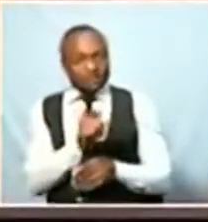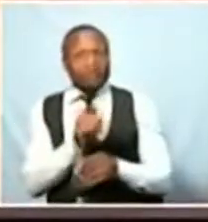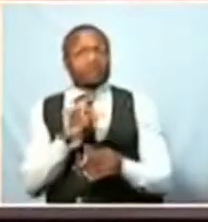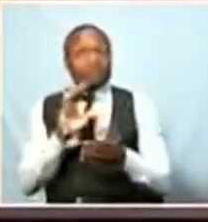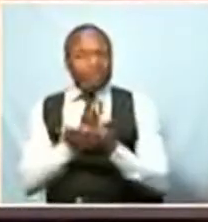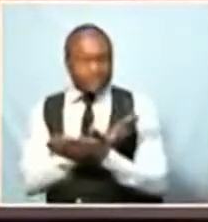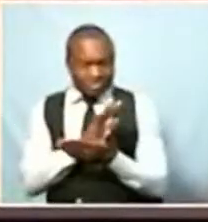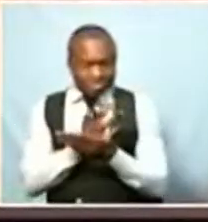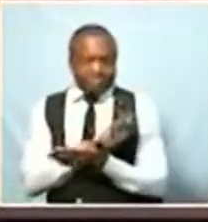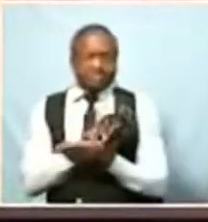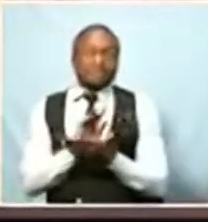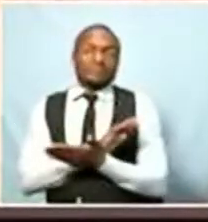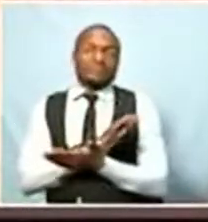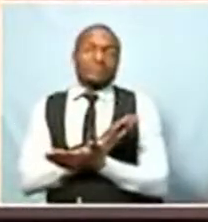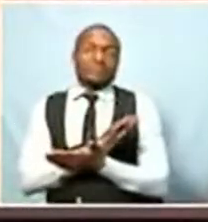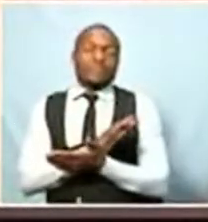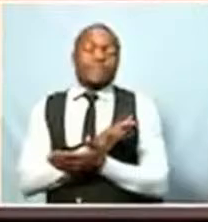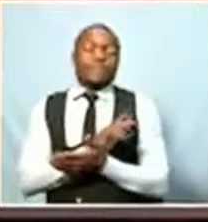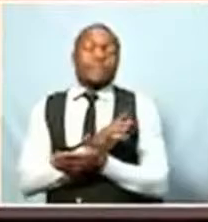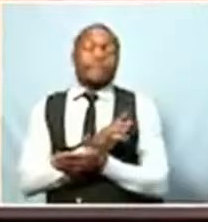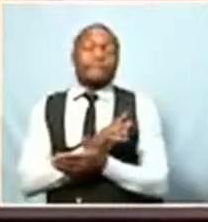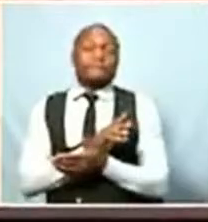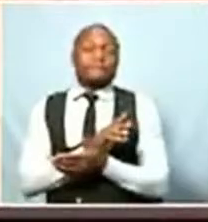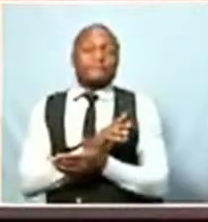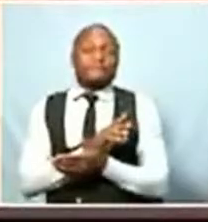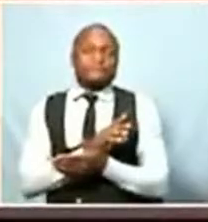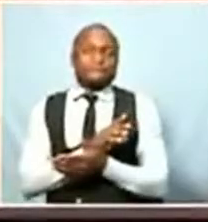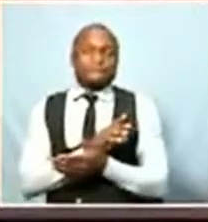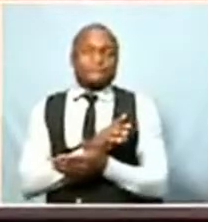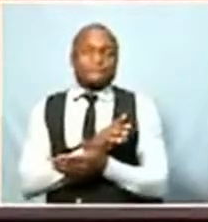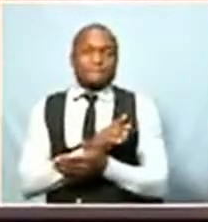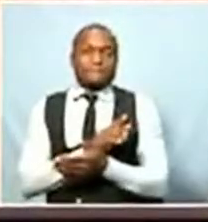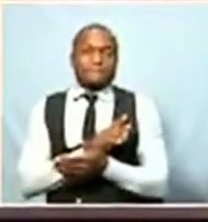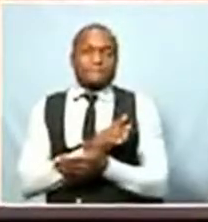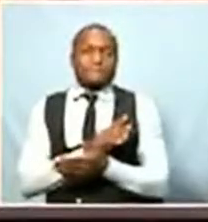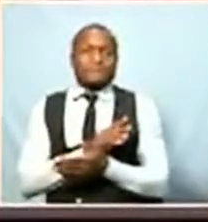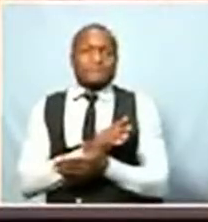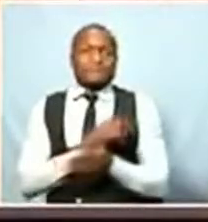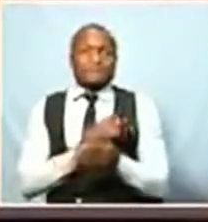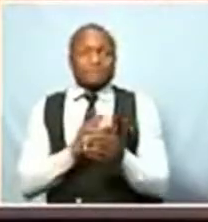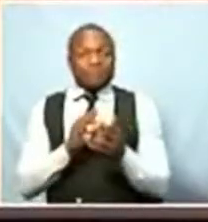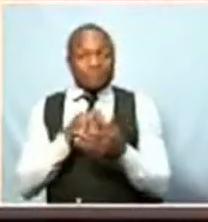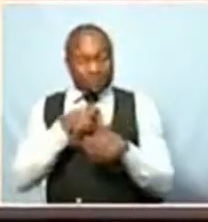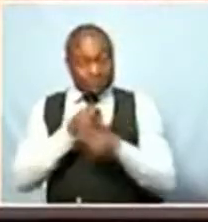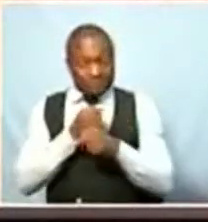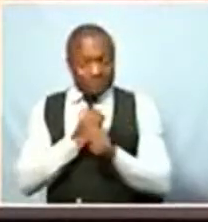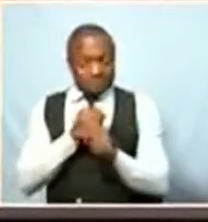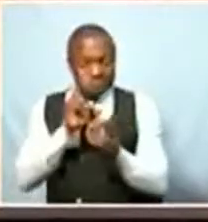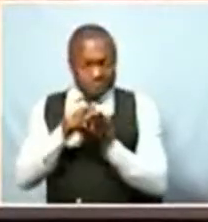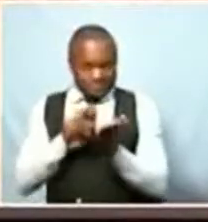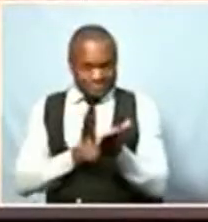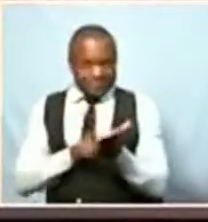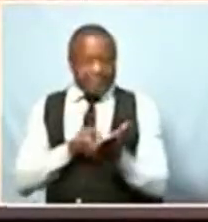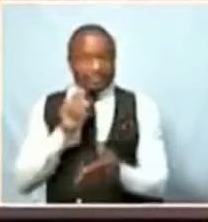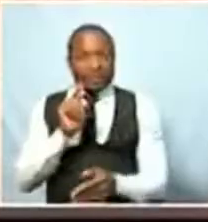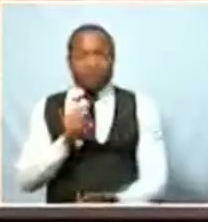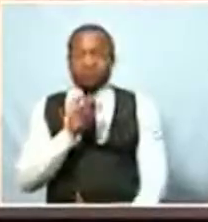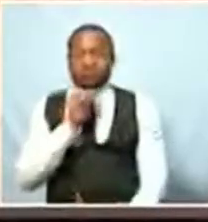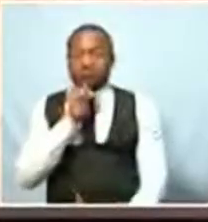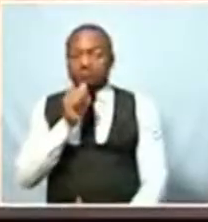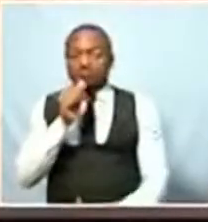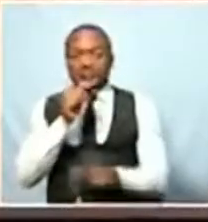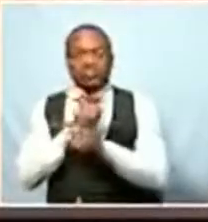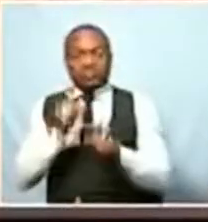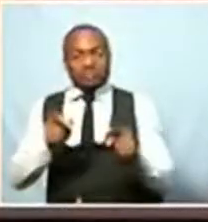expedite the production of the production of the guidelines, and you will not just